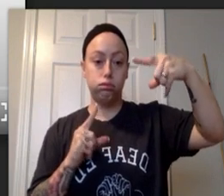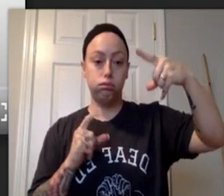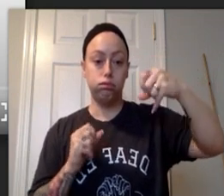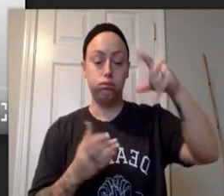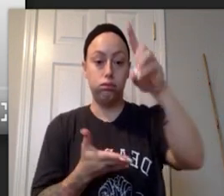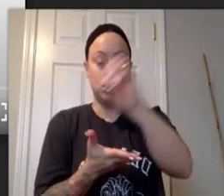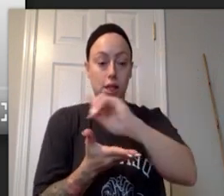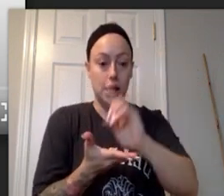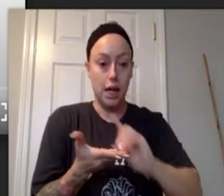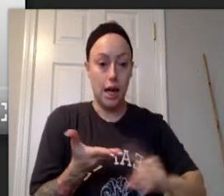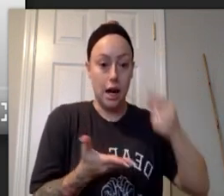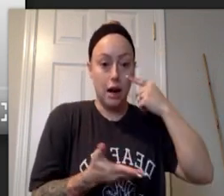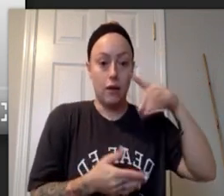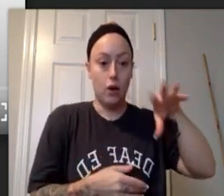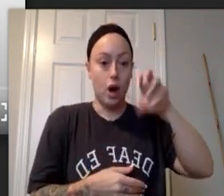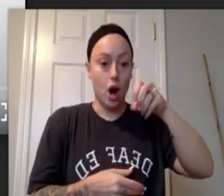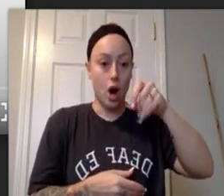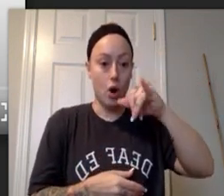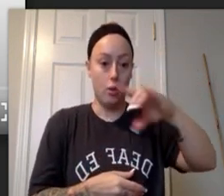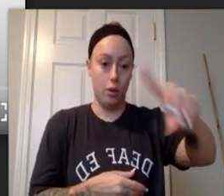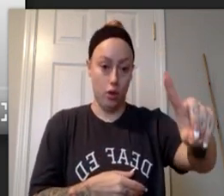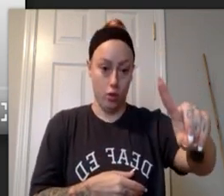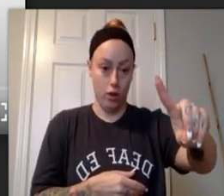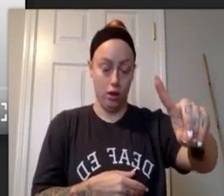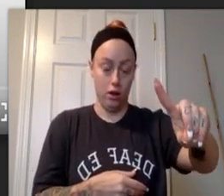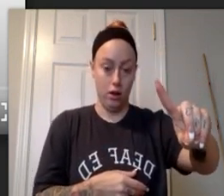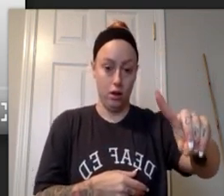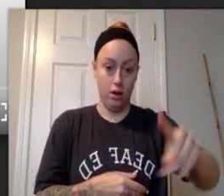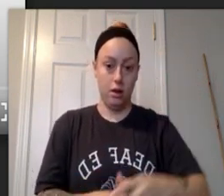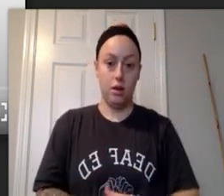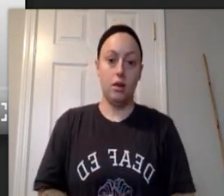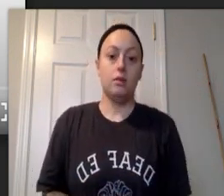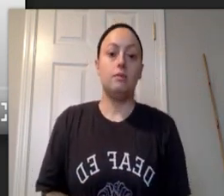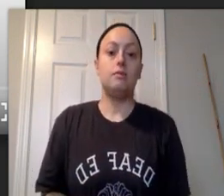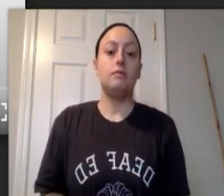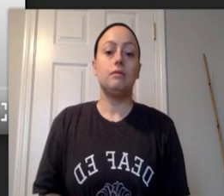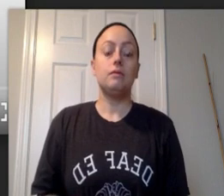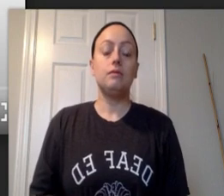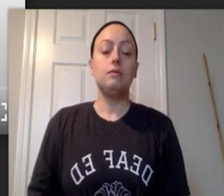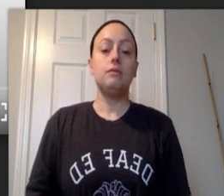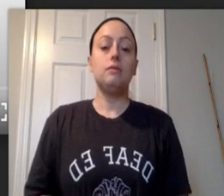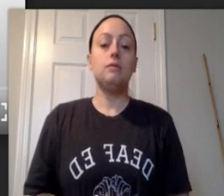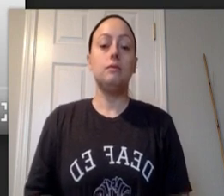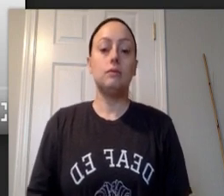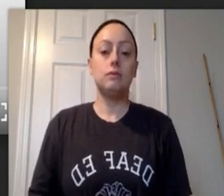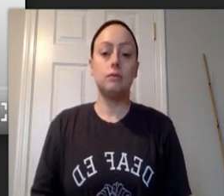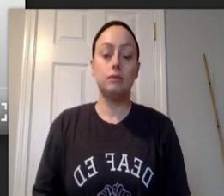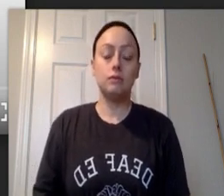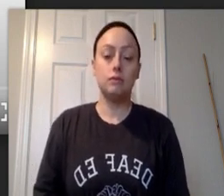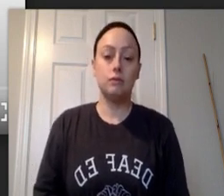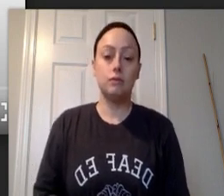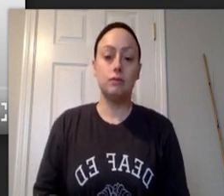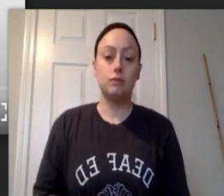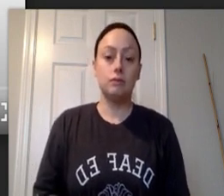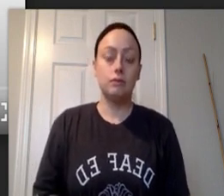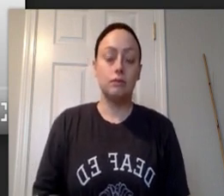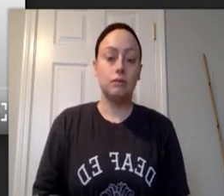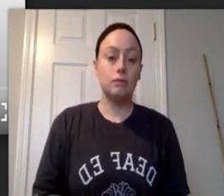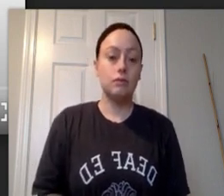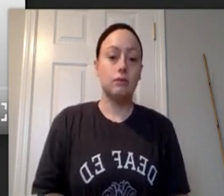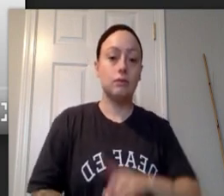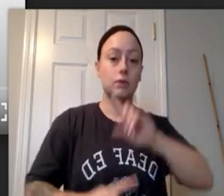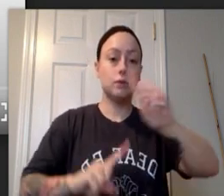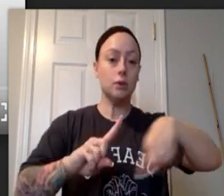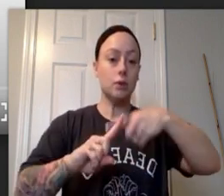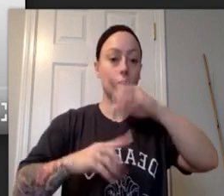again, another whole class subject because there's 5 different ones that we know of, and then gets really into the rabbit hole. But